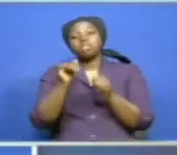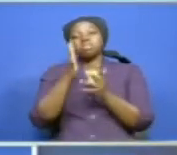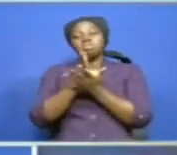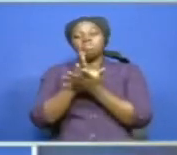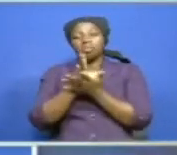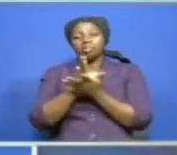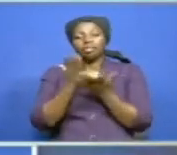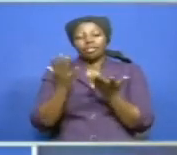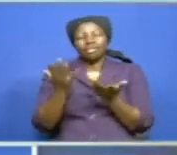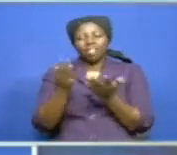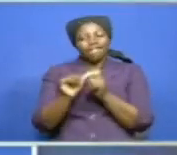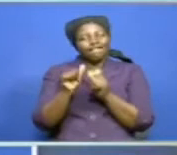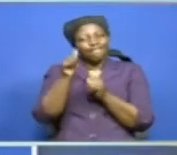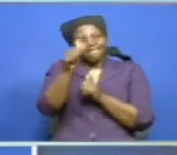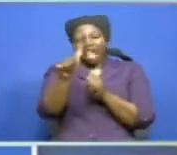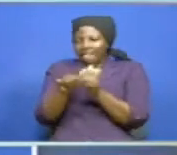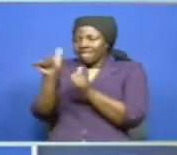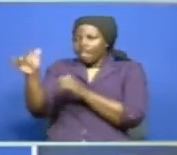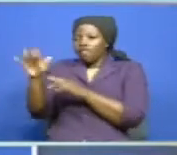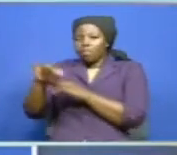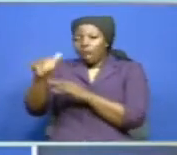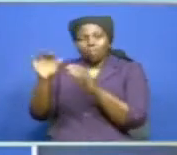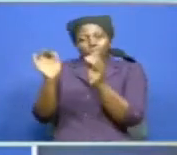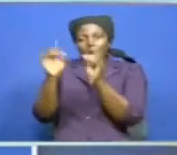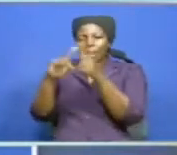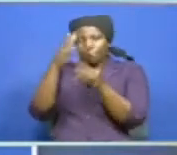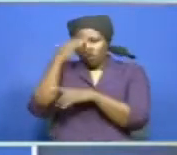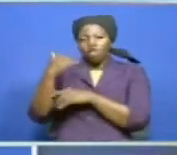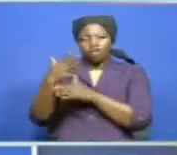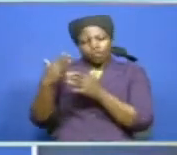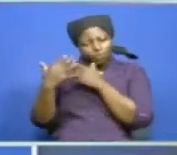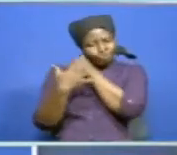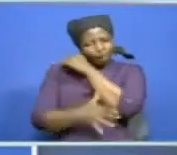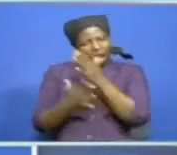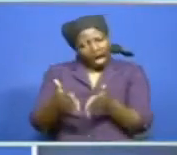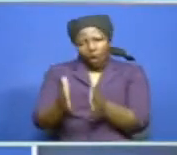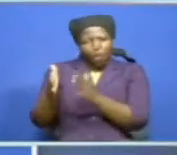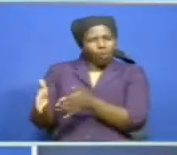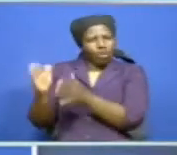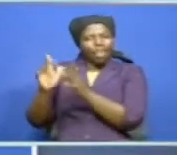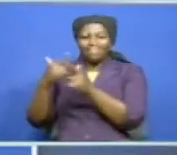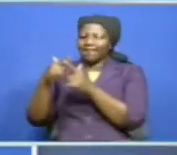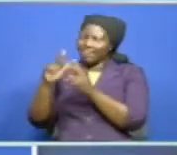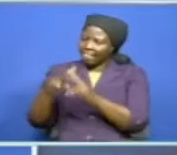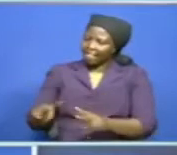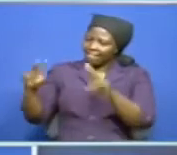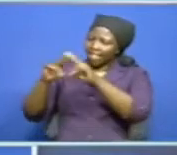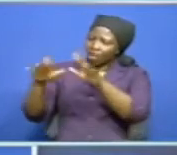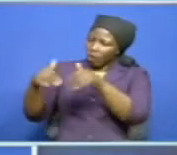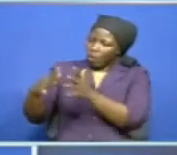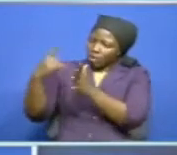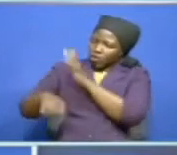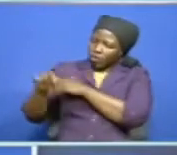are not so far, but because of the poor road networks, you find that the value or the cost of those